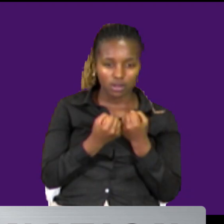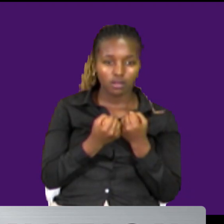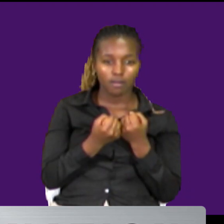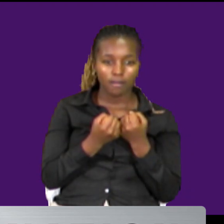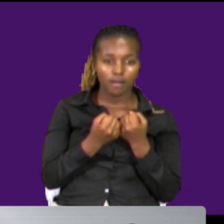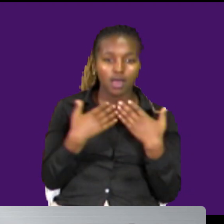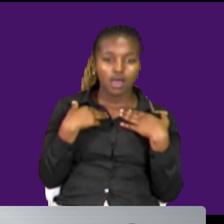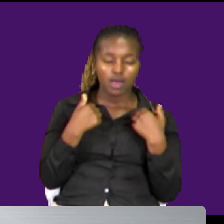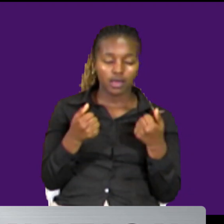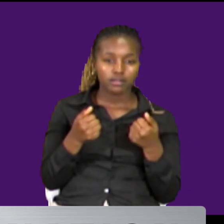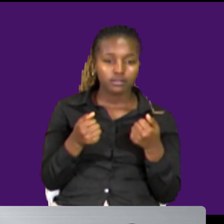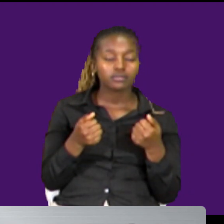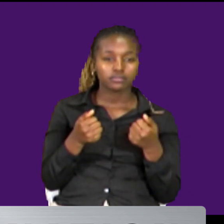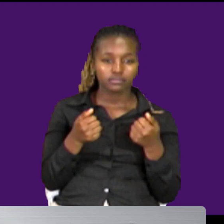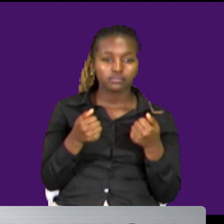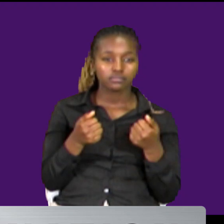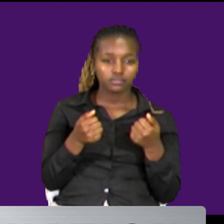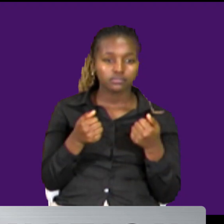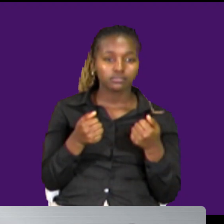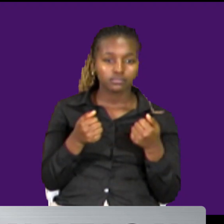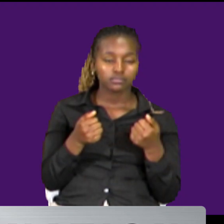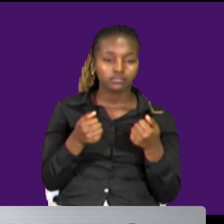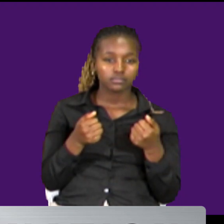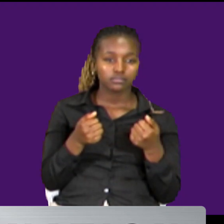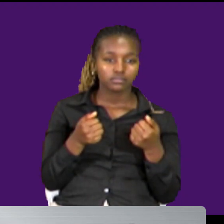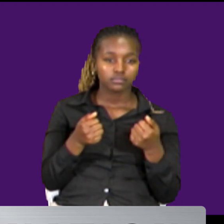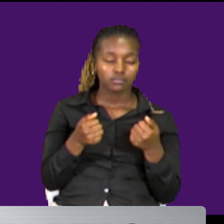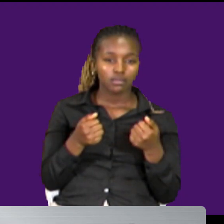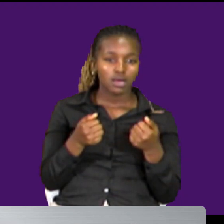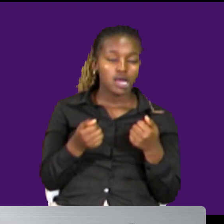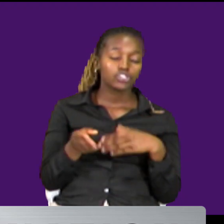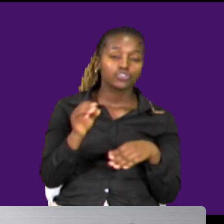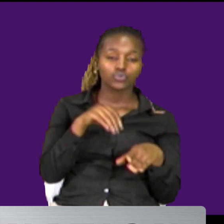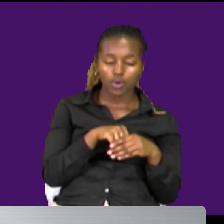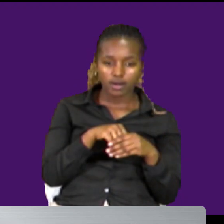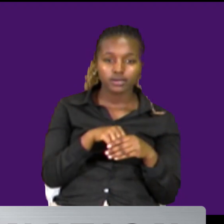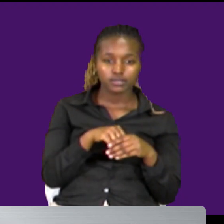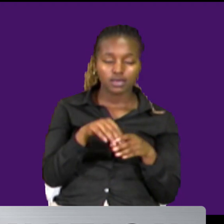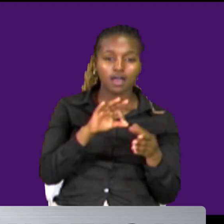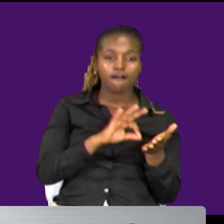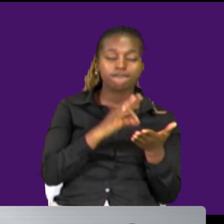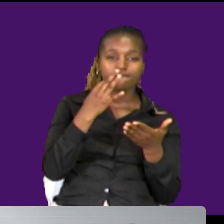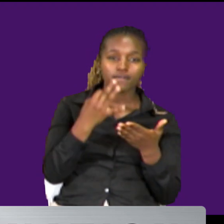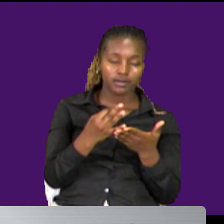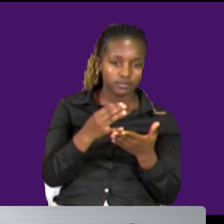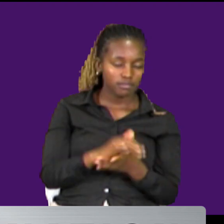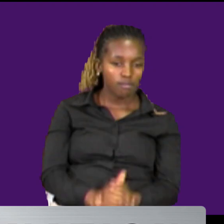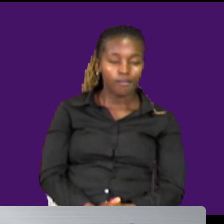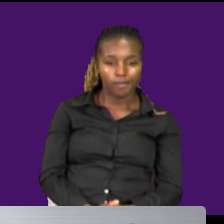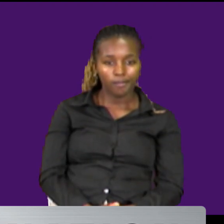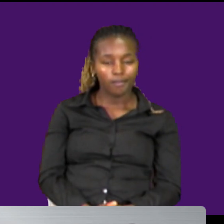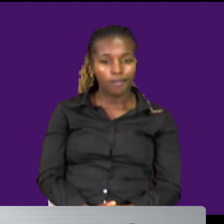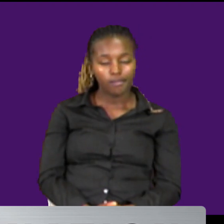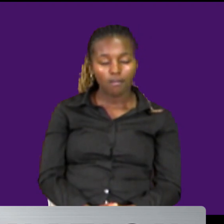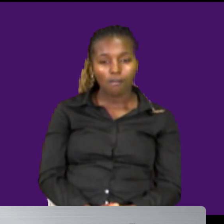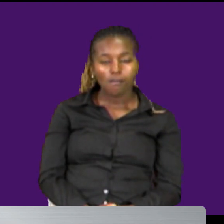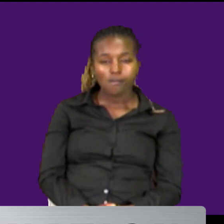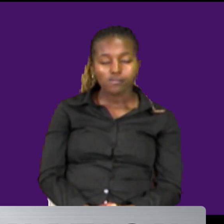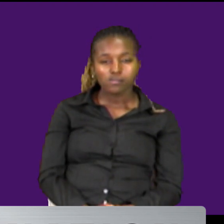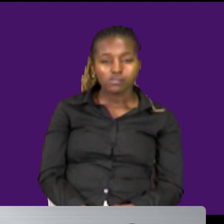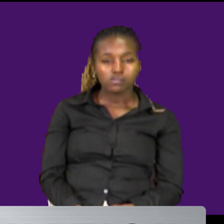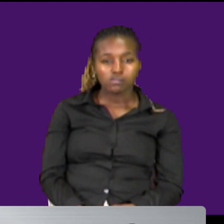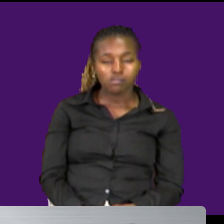Insurance Health Fund. You call it SHIF. You've heard people talk about SHIF and SHA. Now,